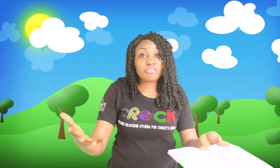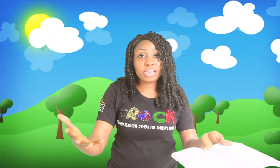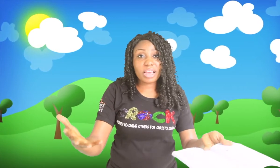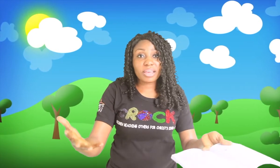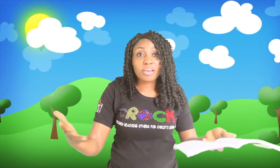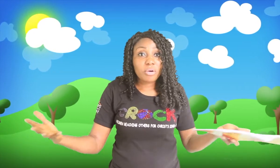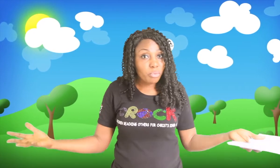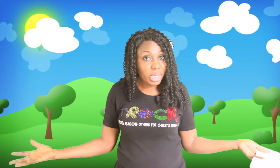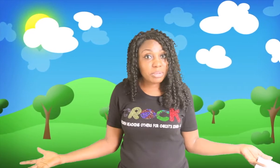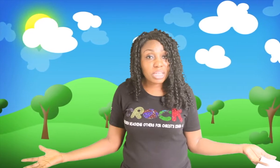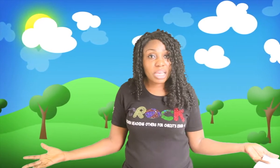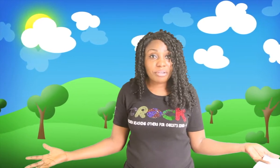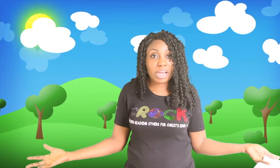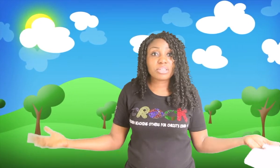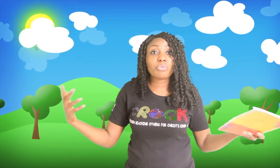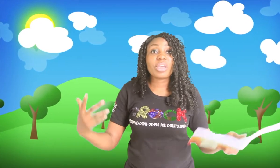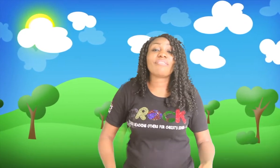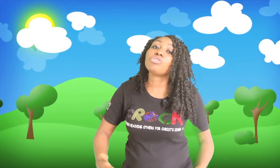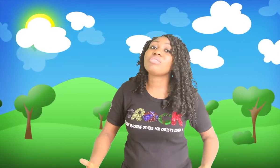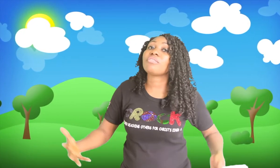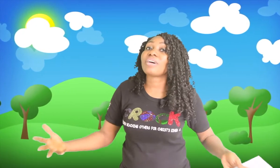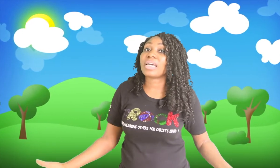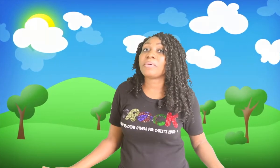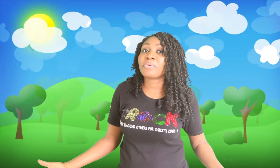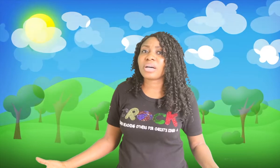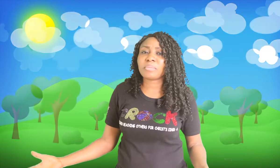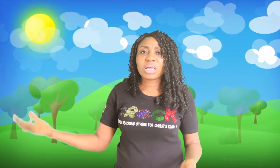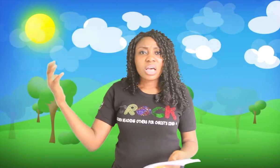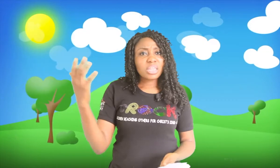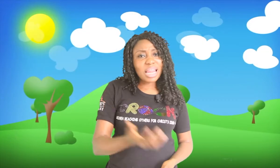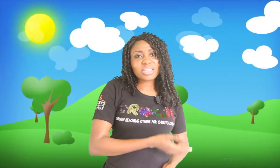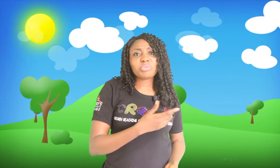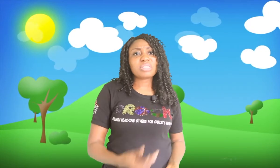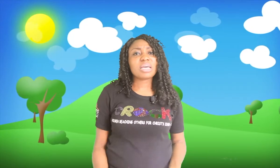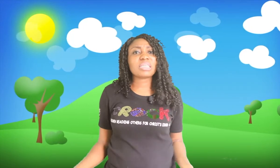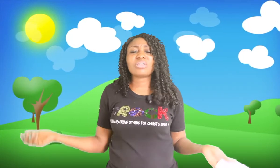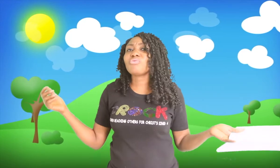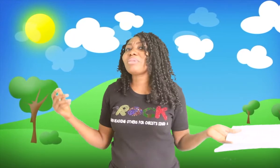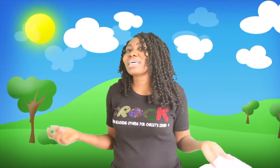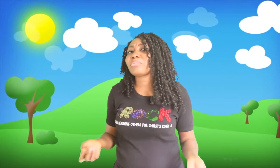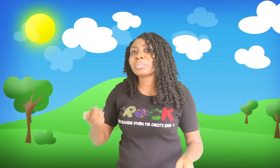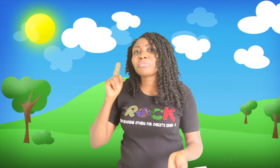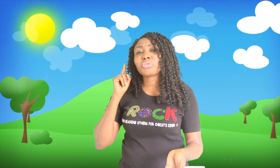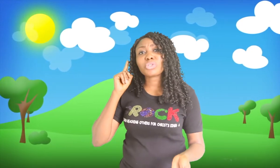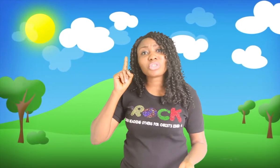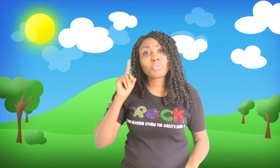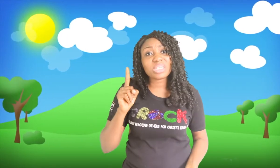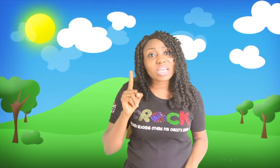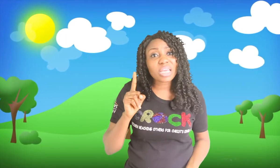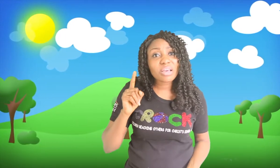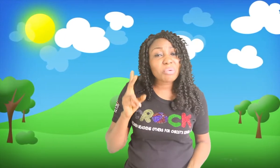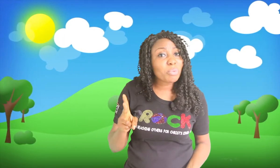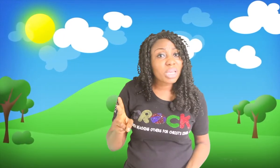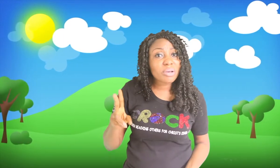just like you and I. We keep singing, right? We have children of Father Abraham. The last week's lesson, the woman has been sick for not just